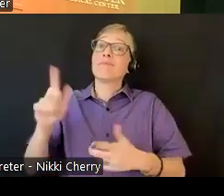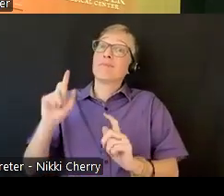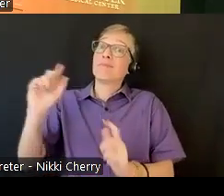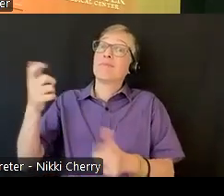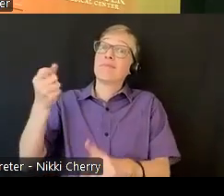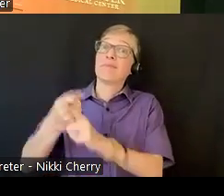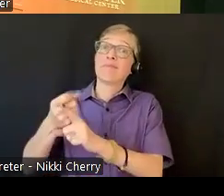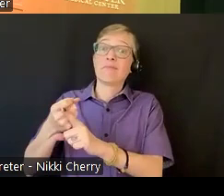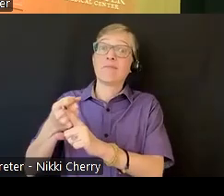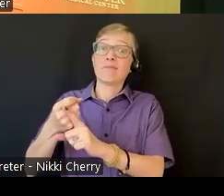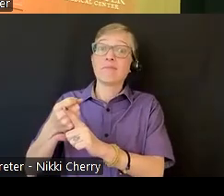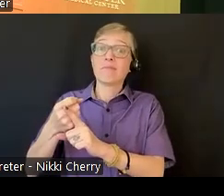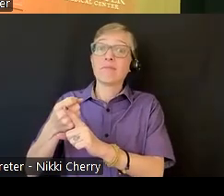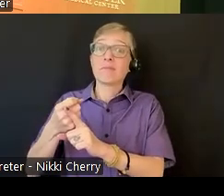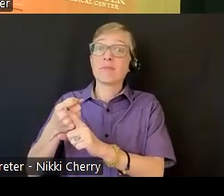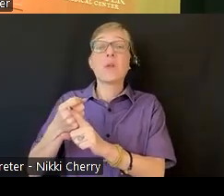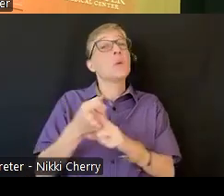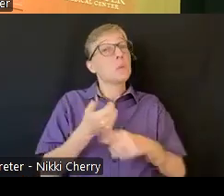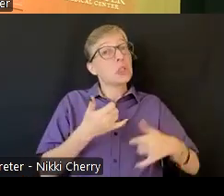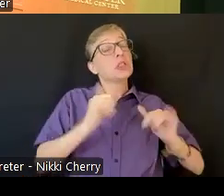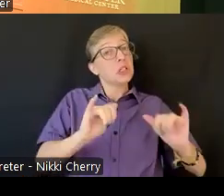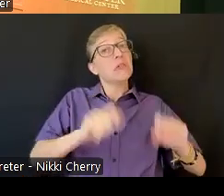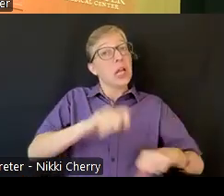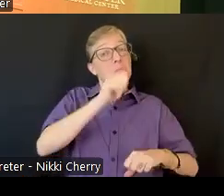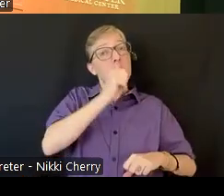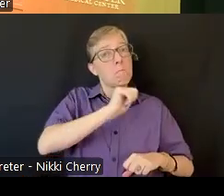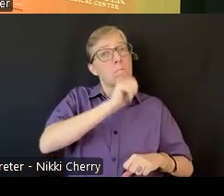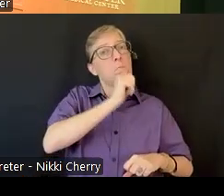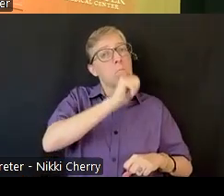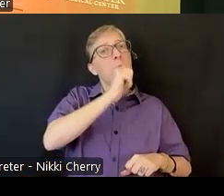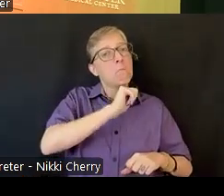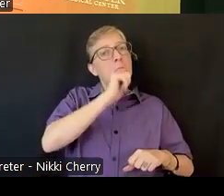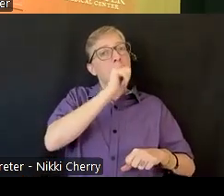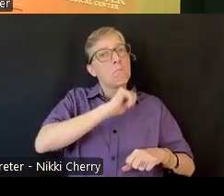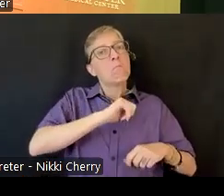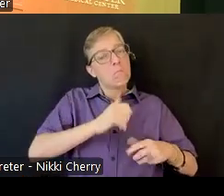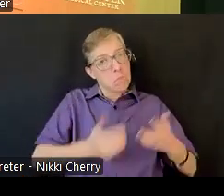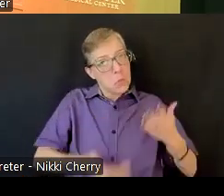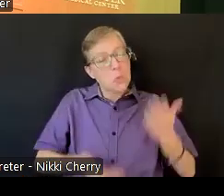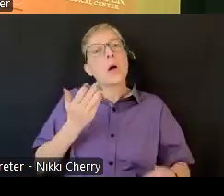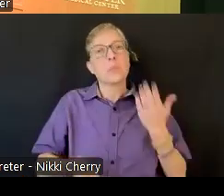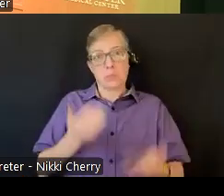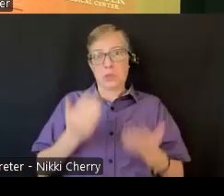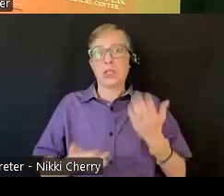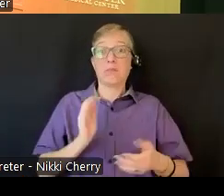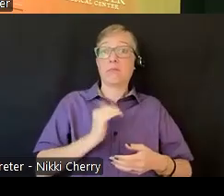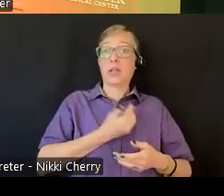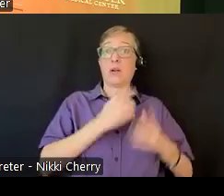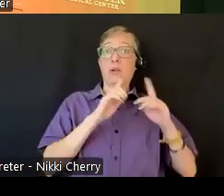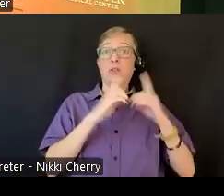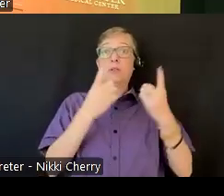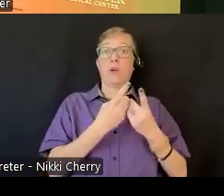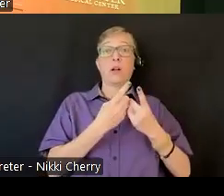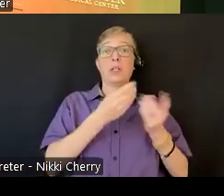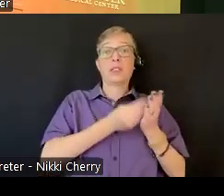probably something we can still withstand. After all, our department's budget nowadays annually is about $180